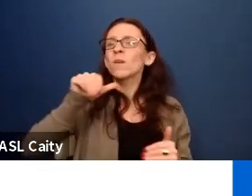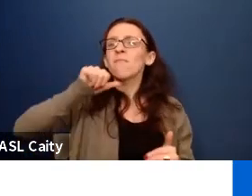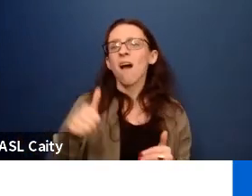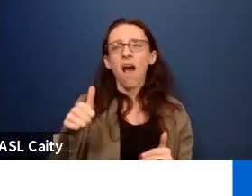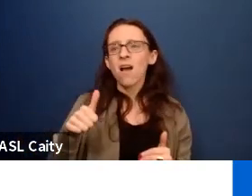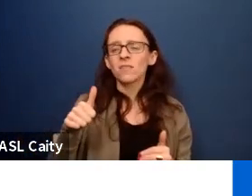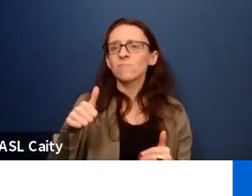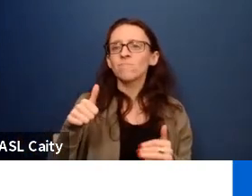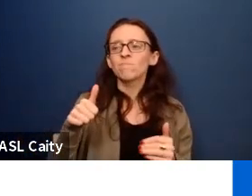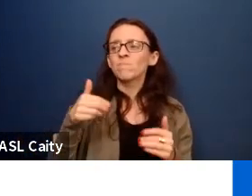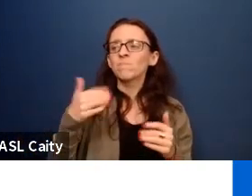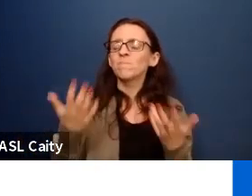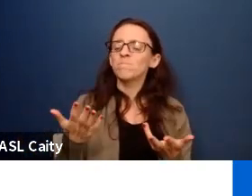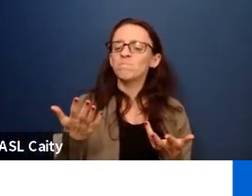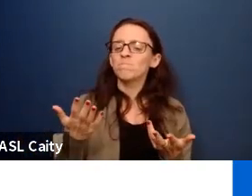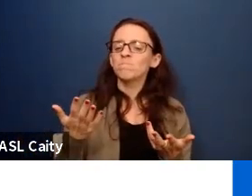likely